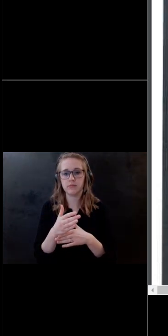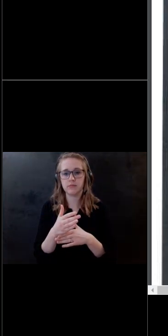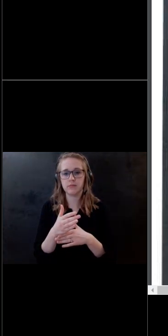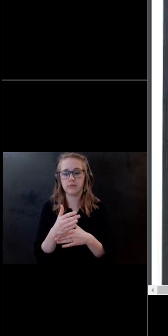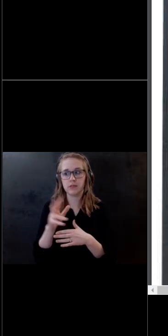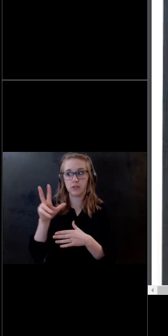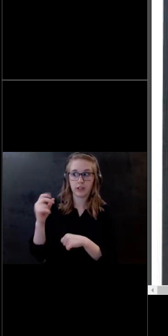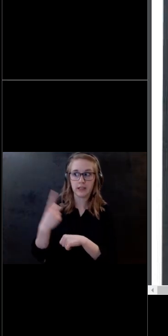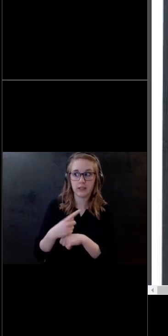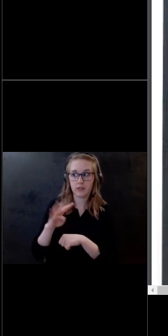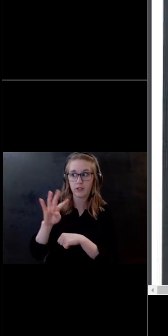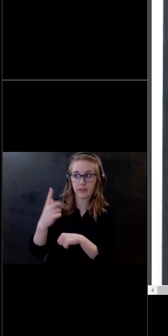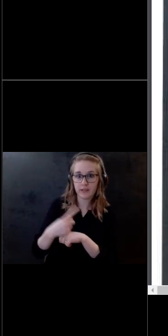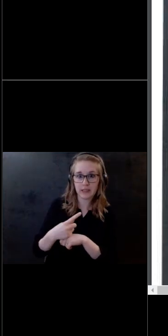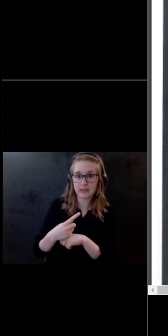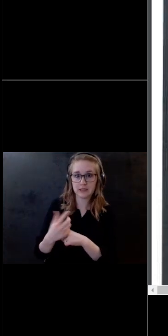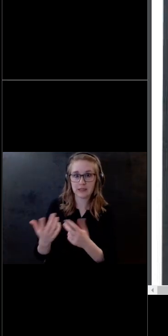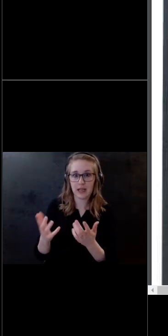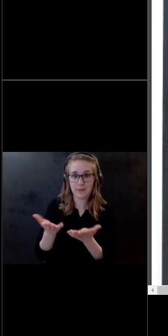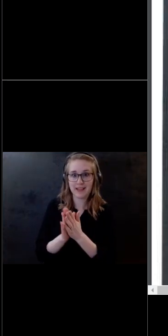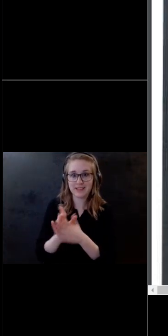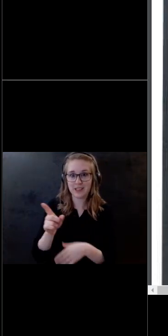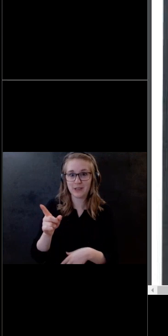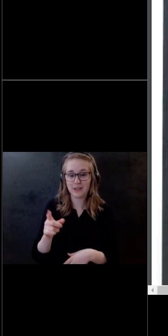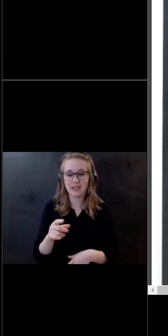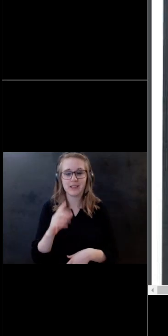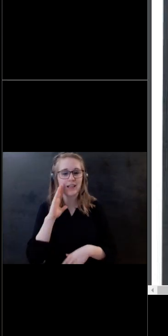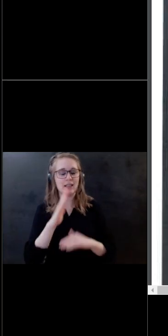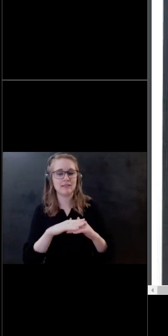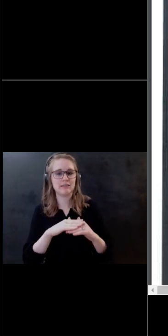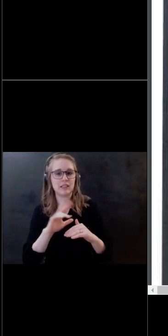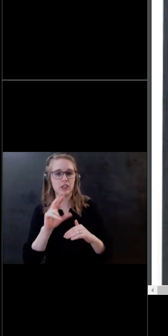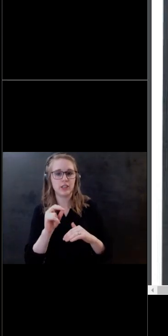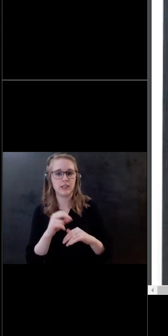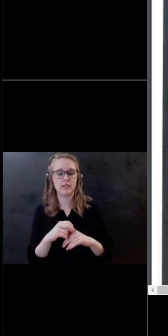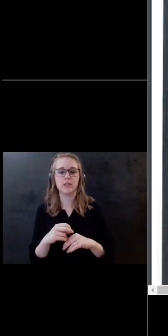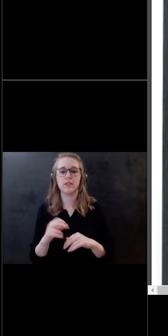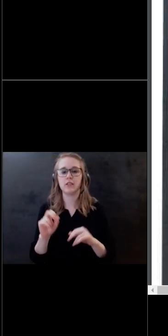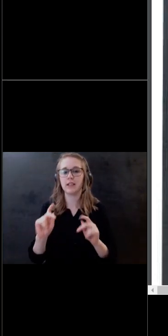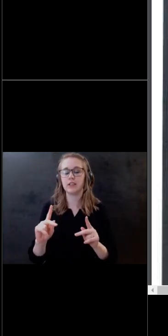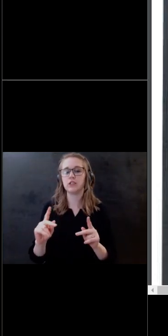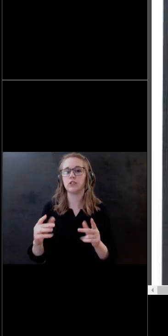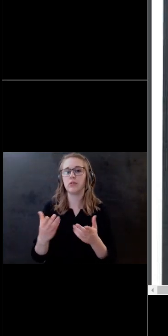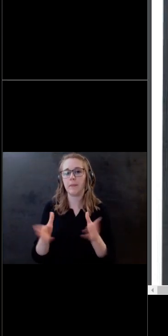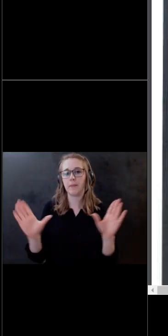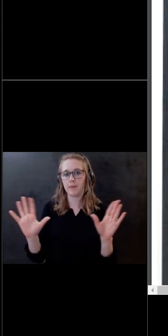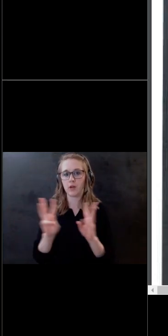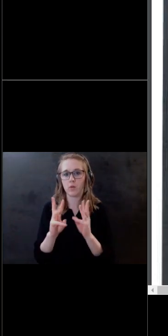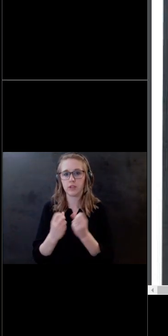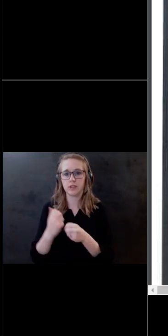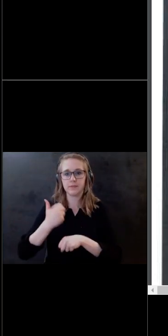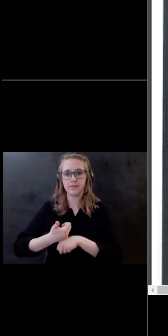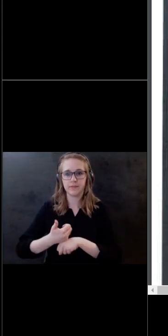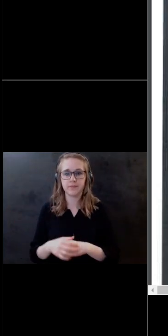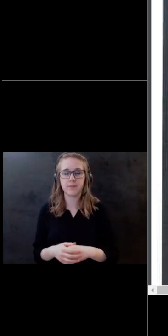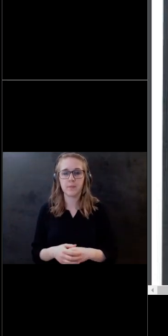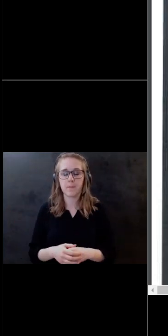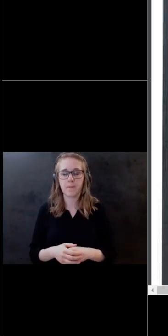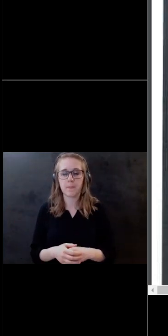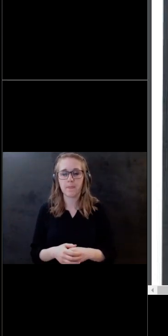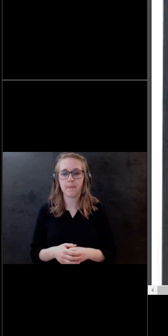30 days, 45 days. I'm asking you all. At least 30, yeah. to get a public workshop together. Okay, public workshop and 30. Or not